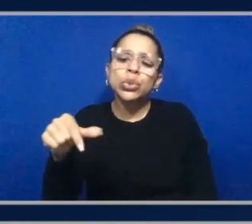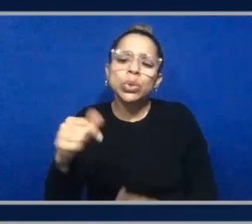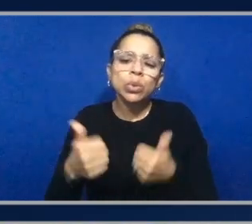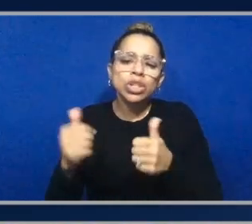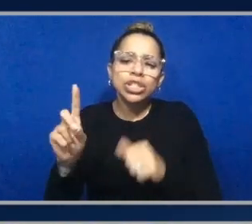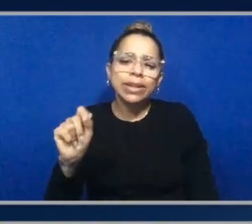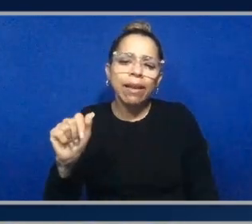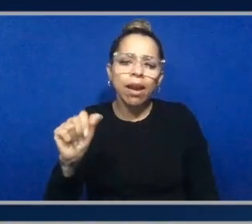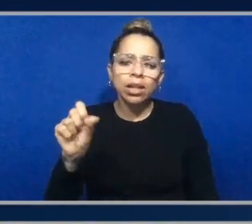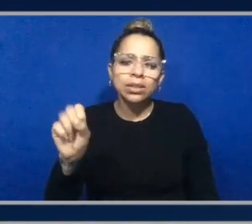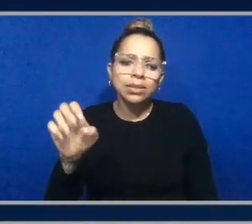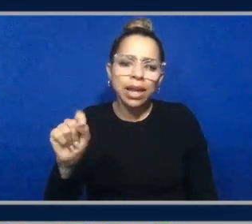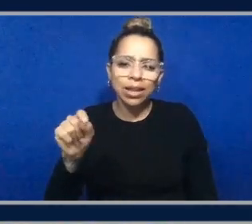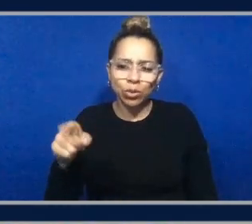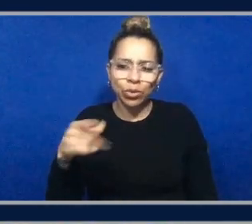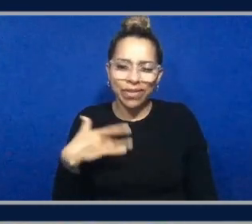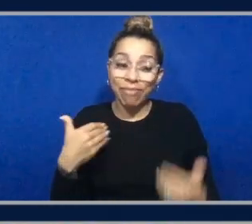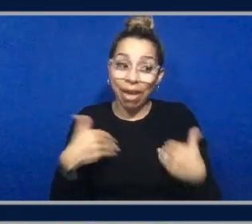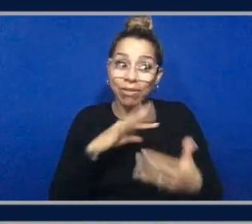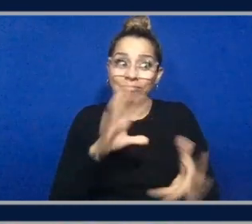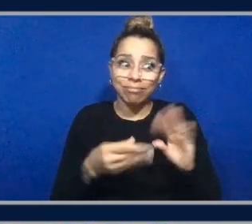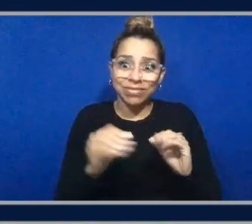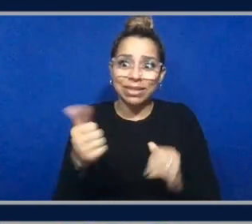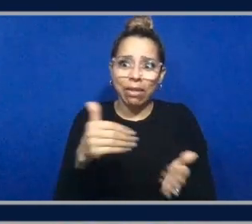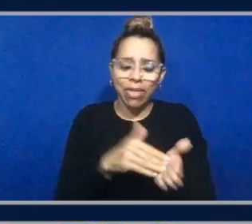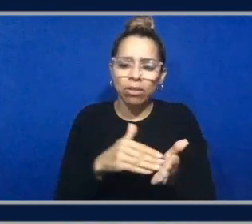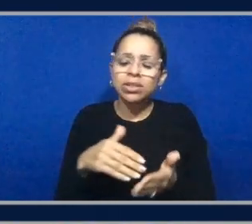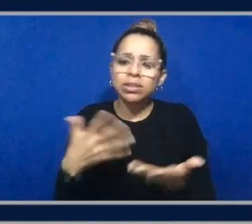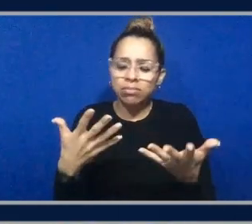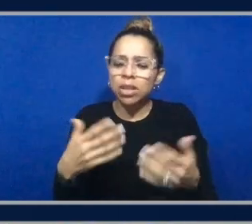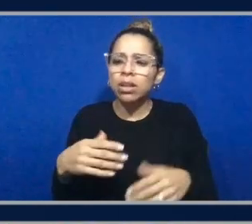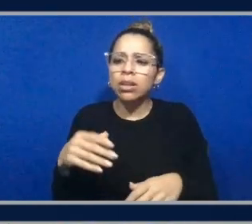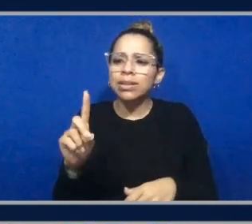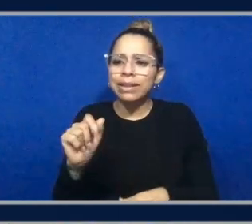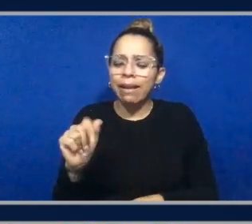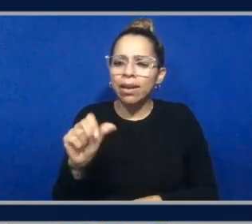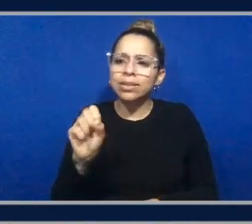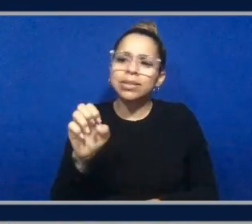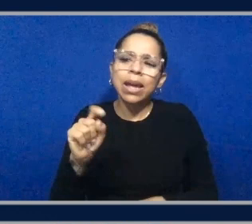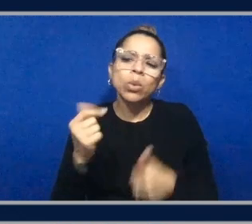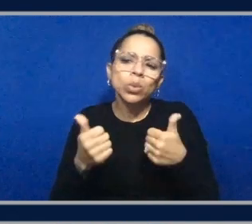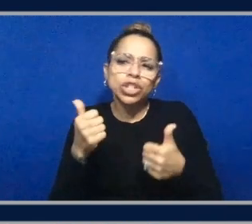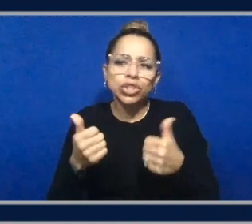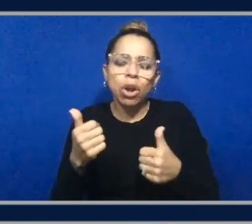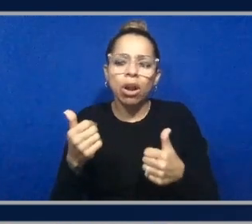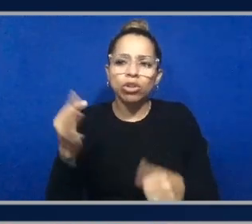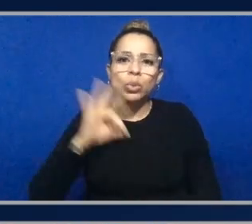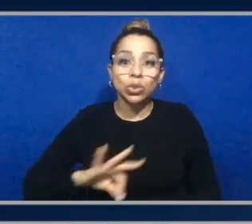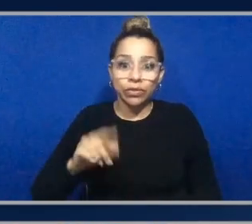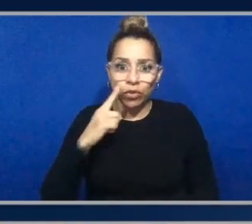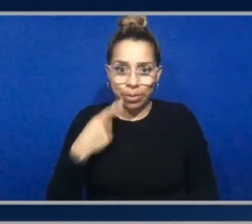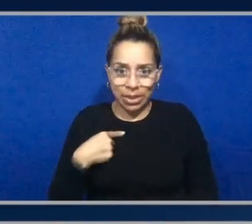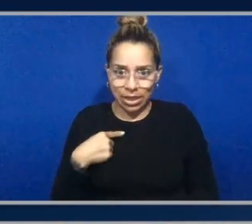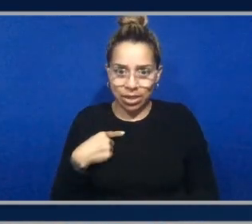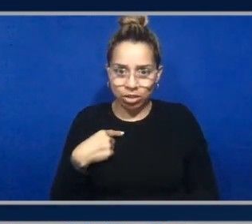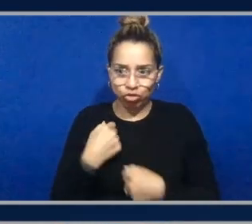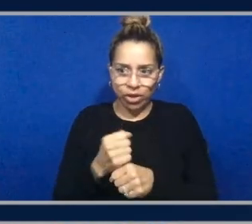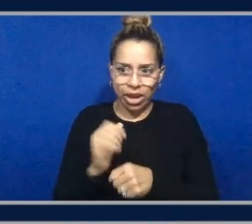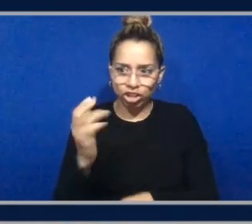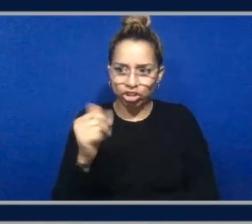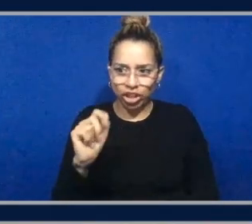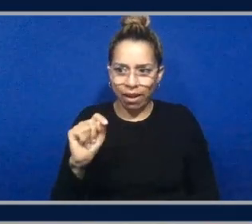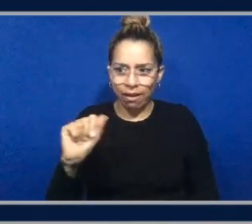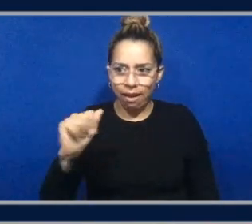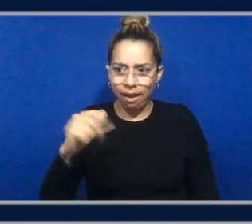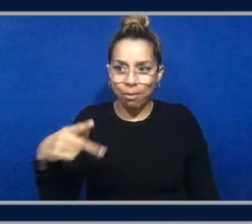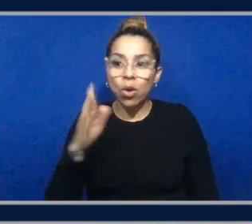these 10,000 data sets that my organization has would be super useful for me to create a chat app? And Q will just tell you which one it is. Well,